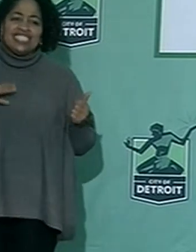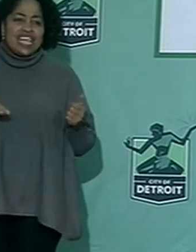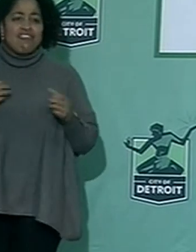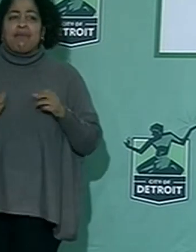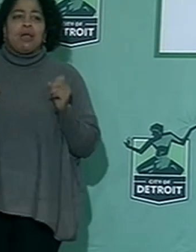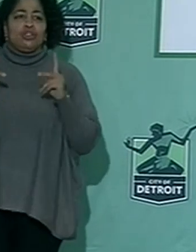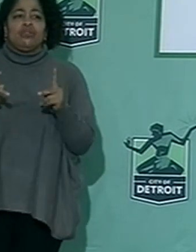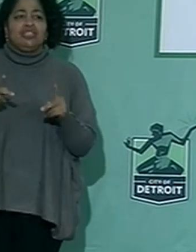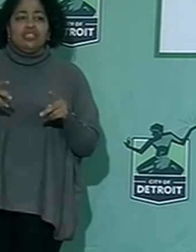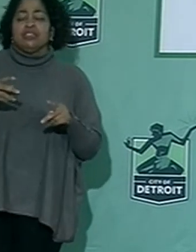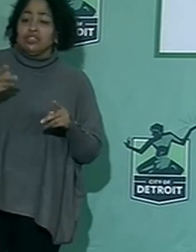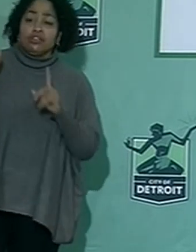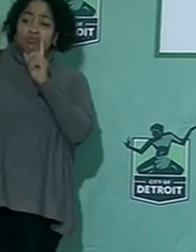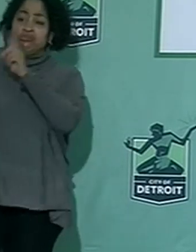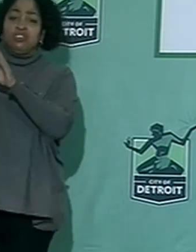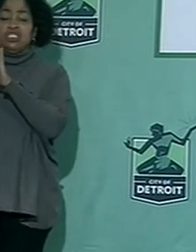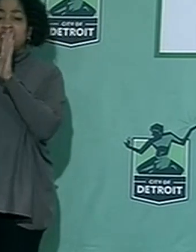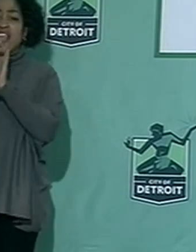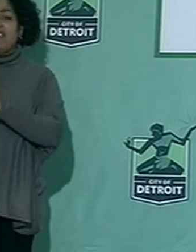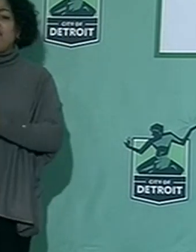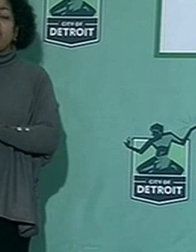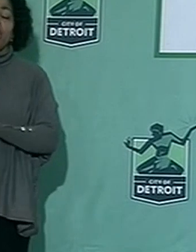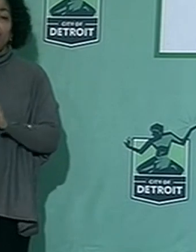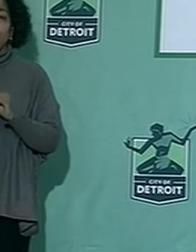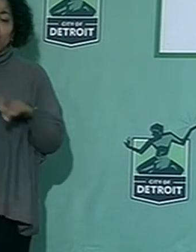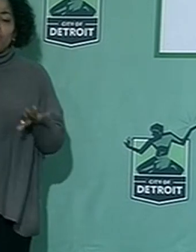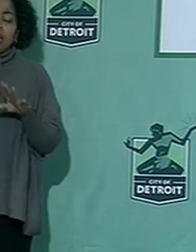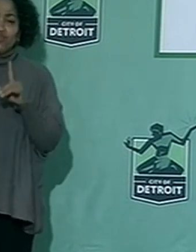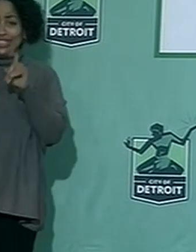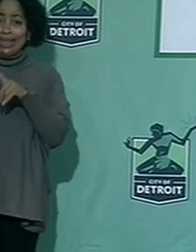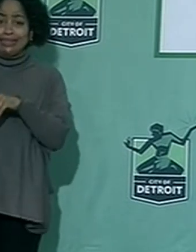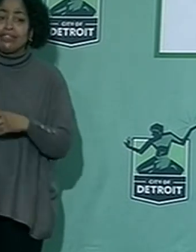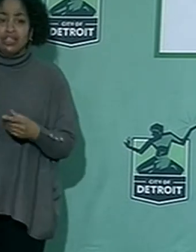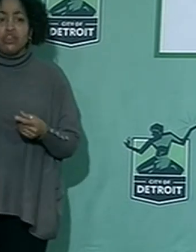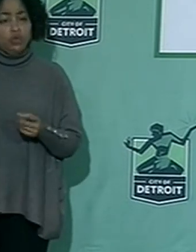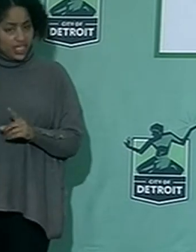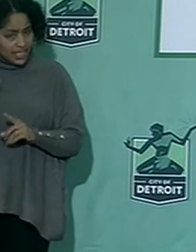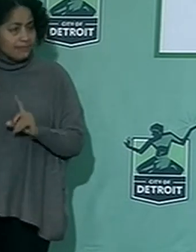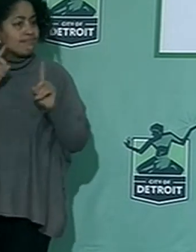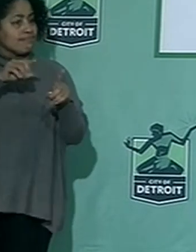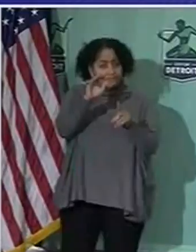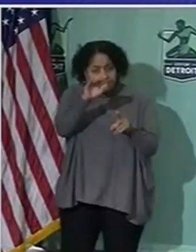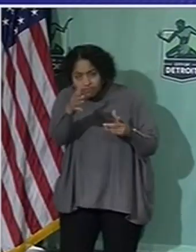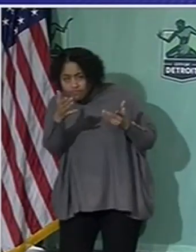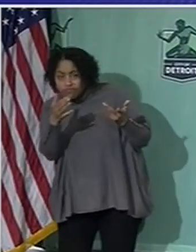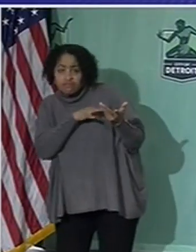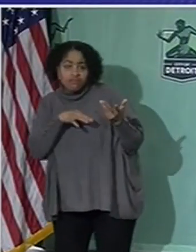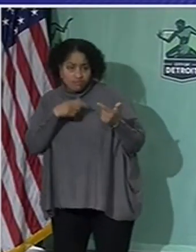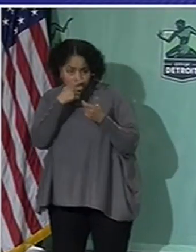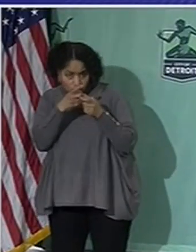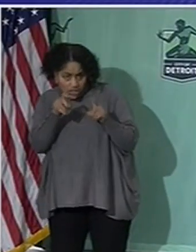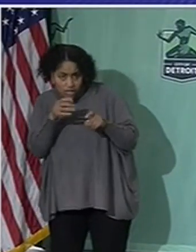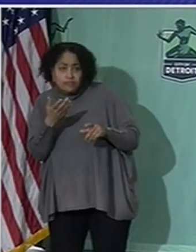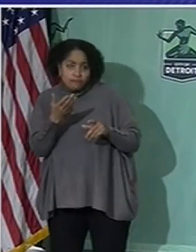to go to the state fairgrounds to get tested. So we did attempt when we went to each nursing home to ask if staff were interested in being